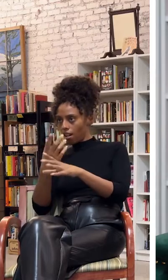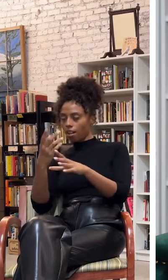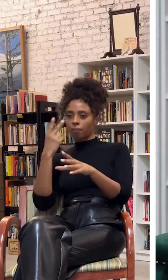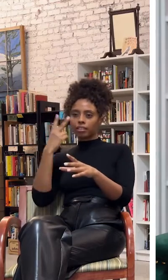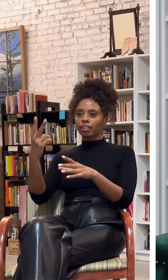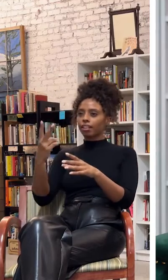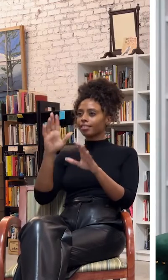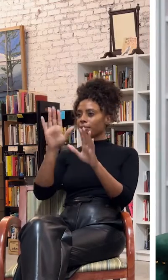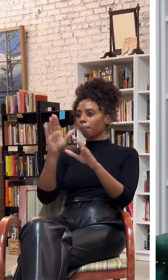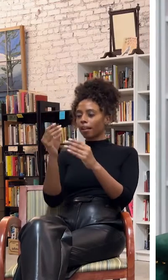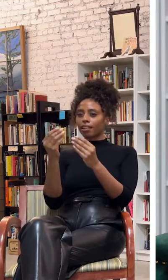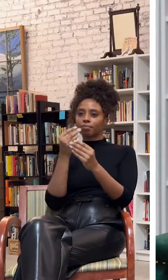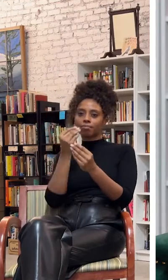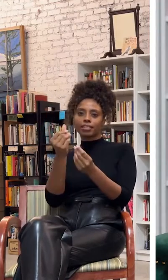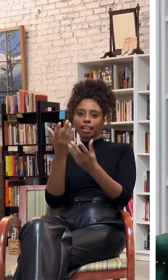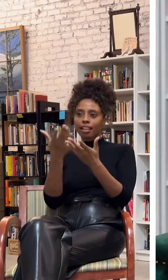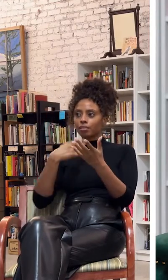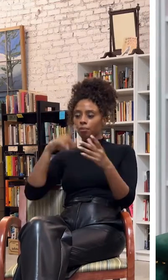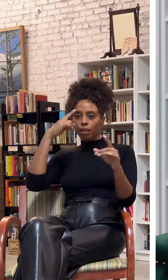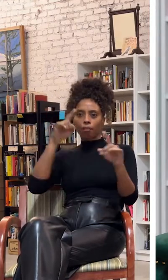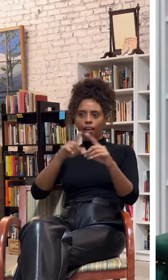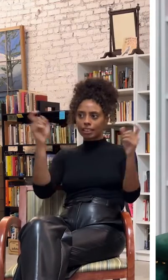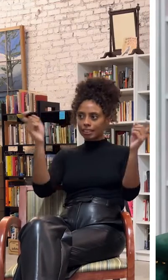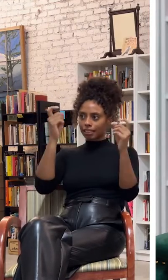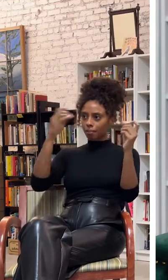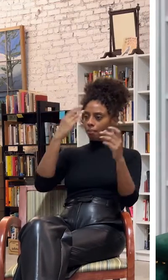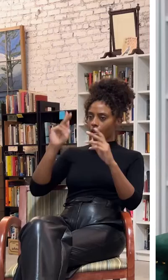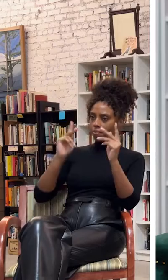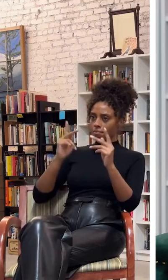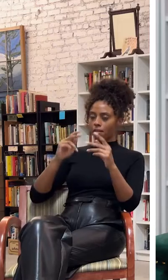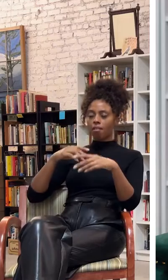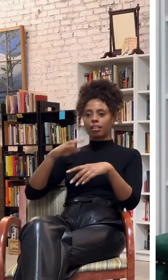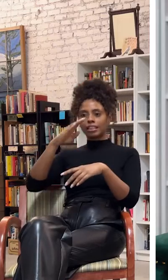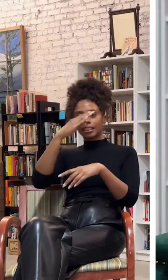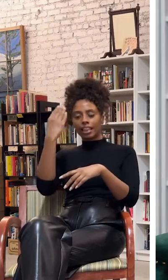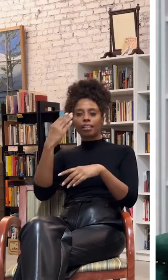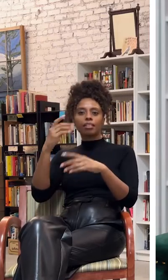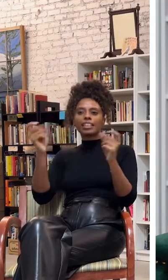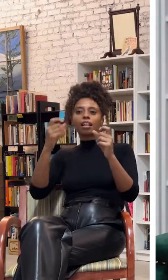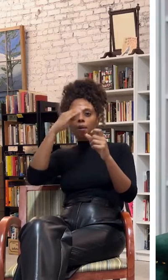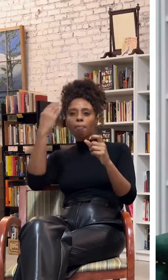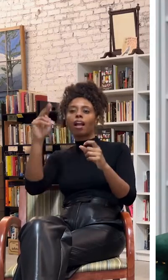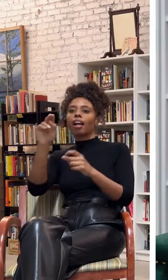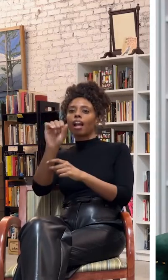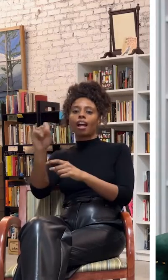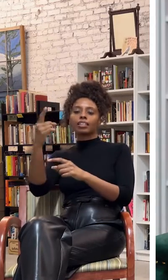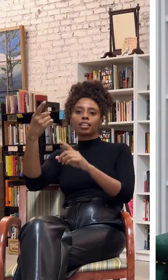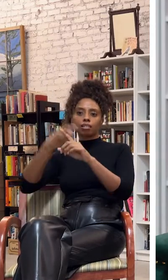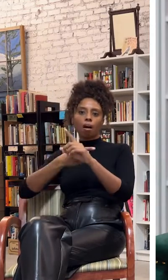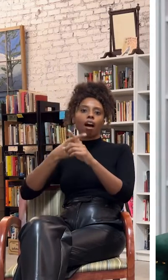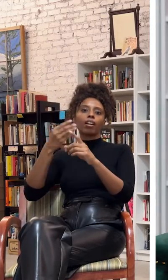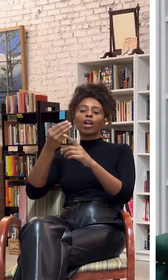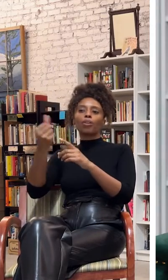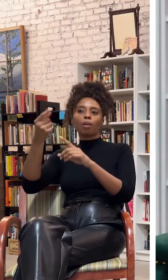yummy, delicious things that we agree with that are celebrating us and celebrating Blackness this month. And it will come around again in a few months